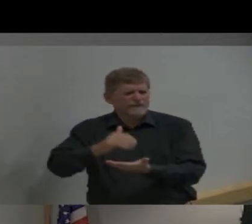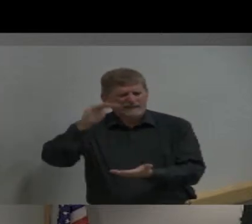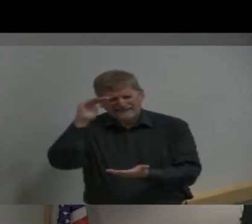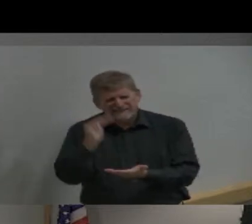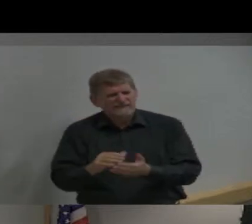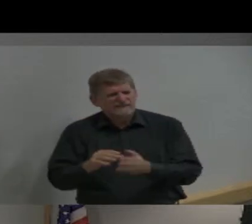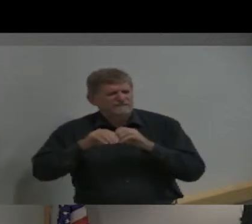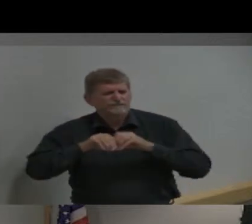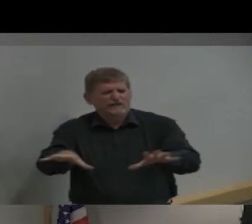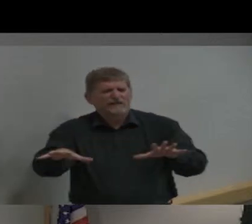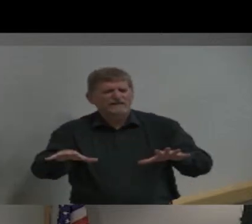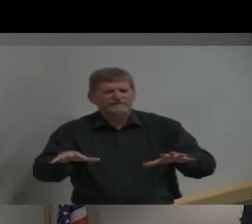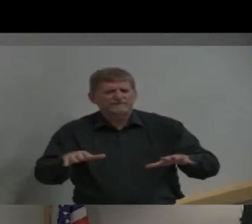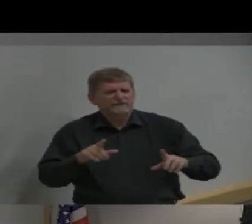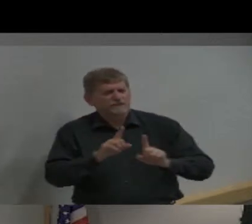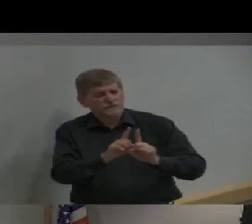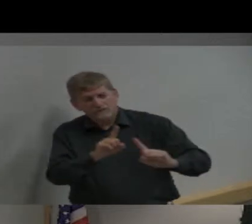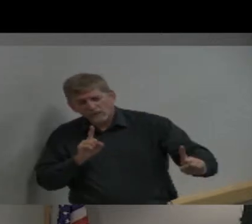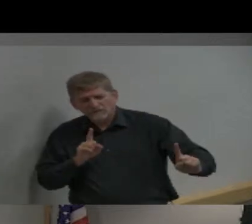take that seriously.